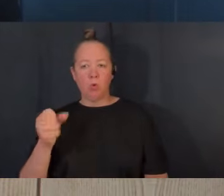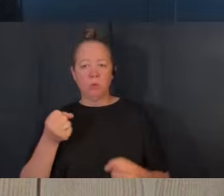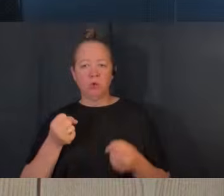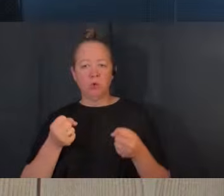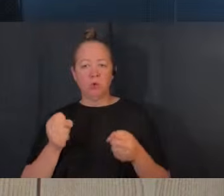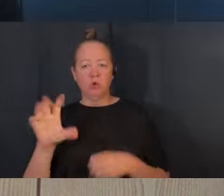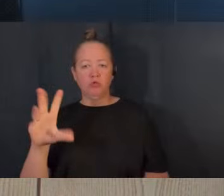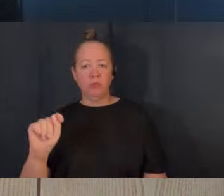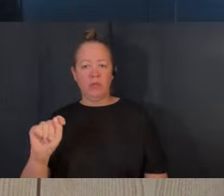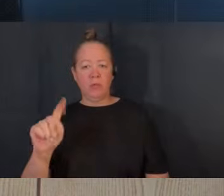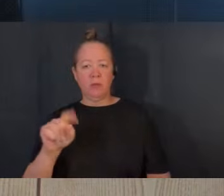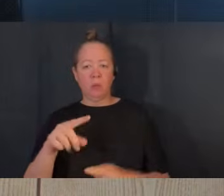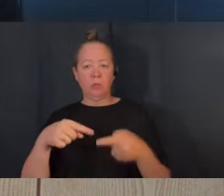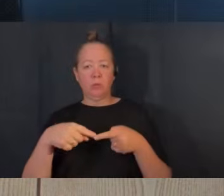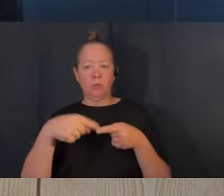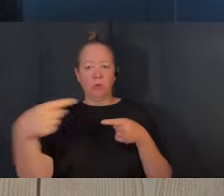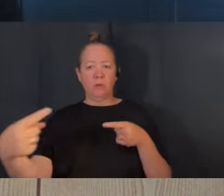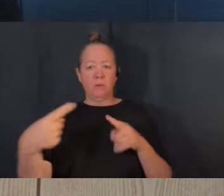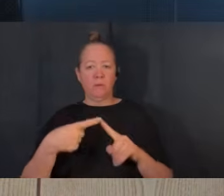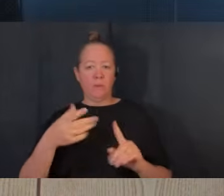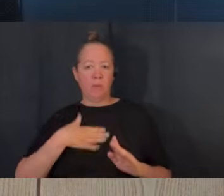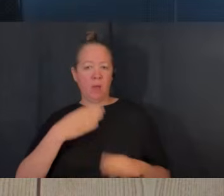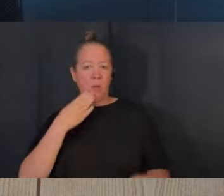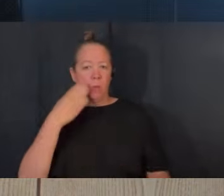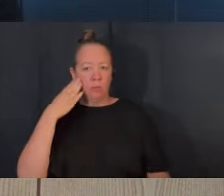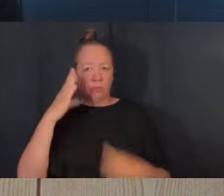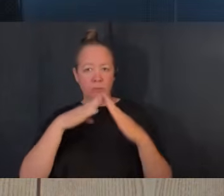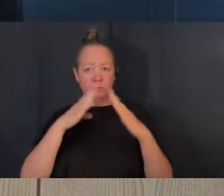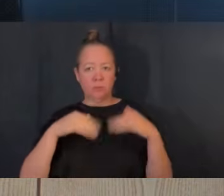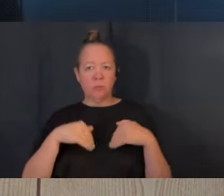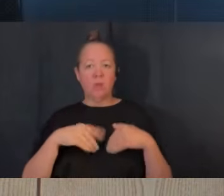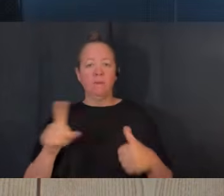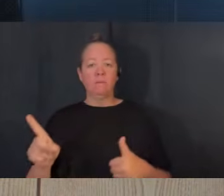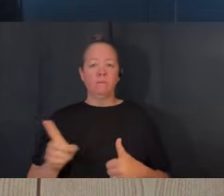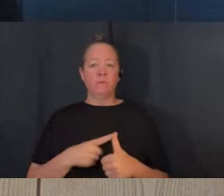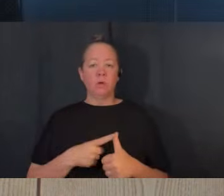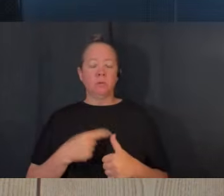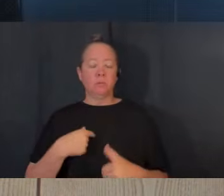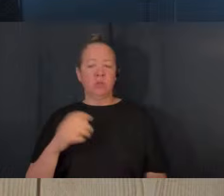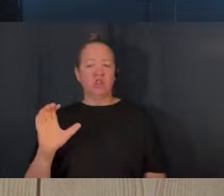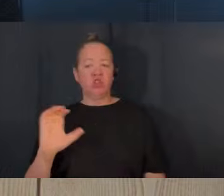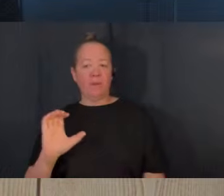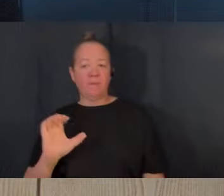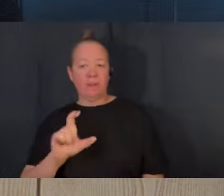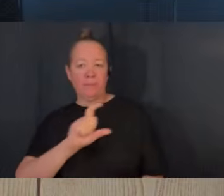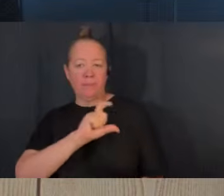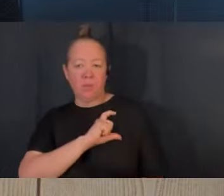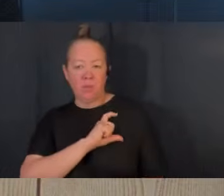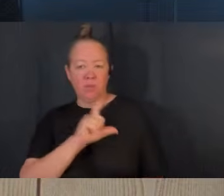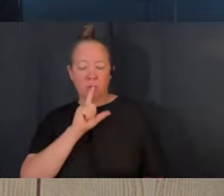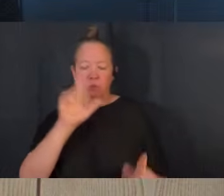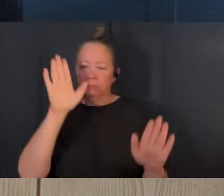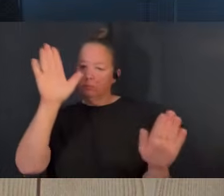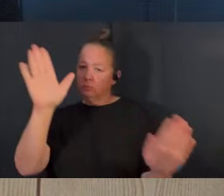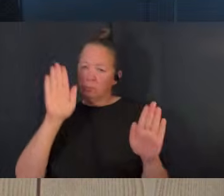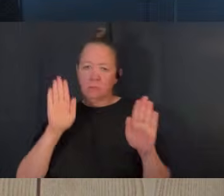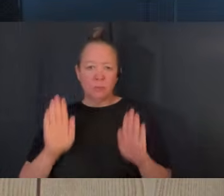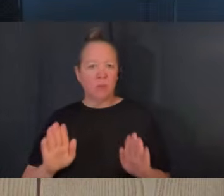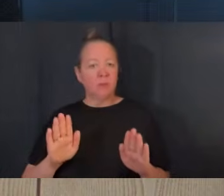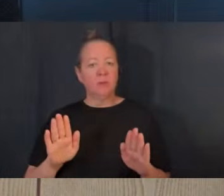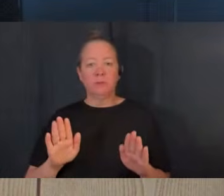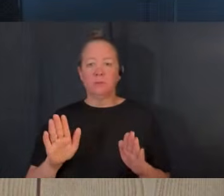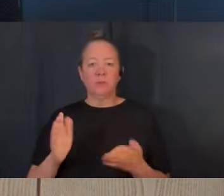have, first of all, I want to say Cheverly Police was amazing throughout the whole thing, and deserves all